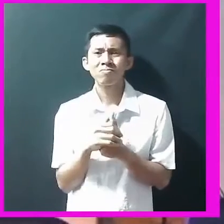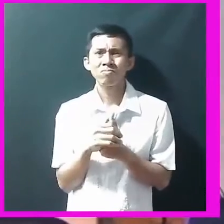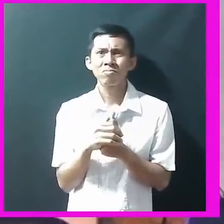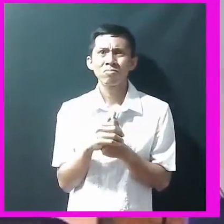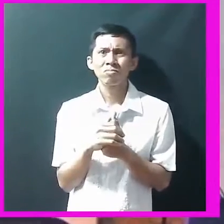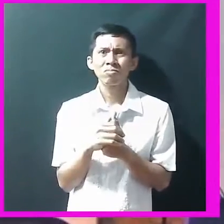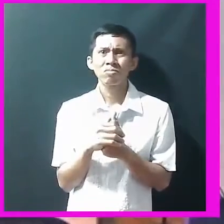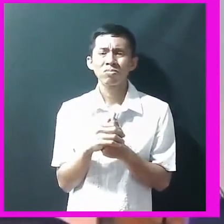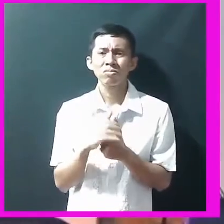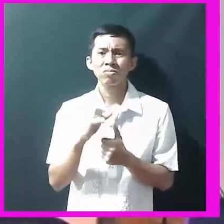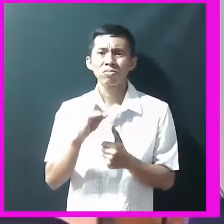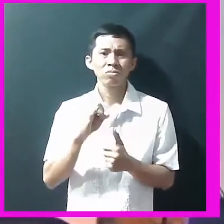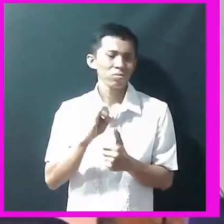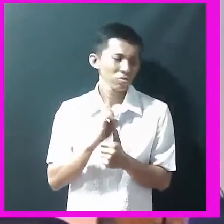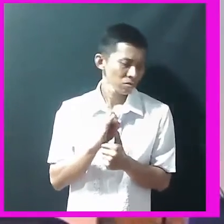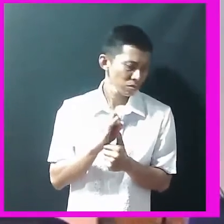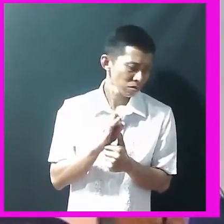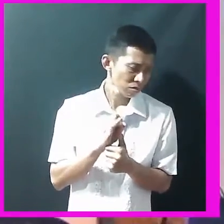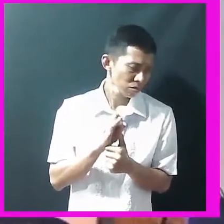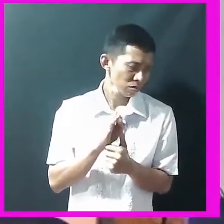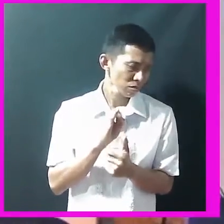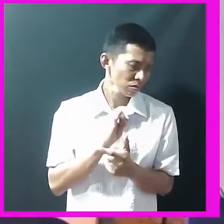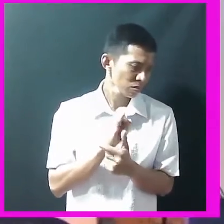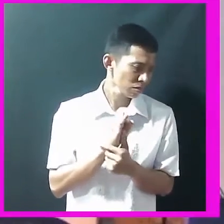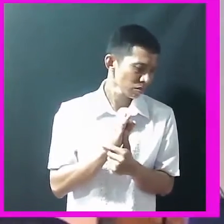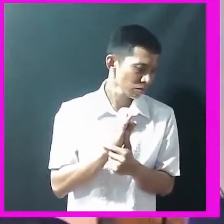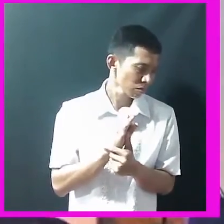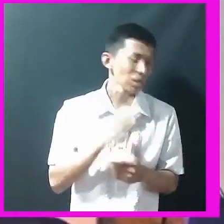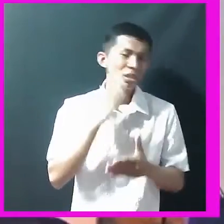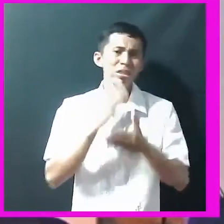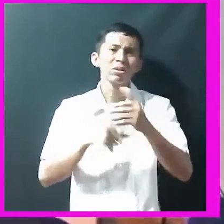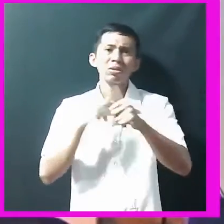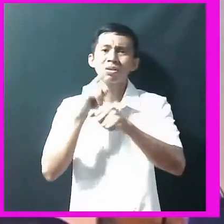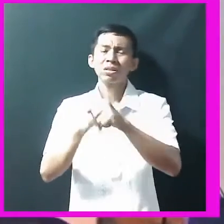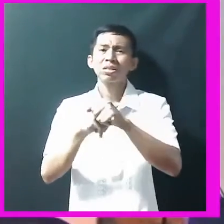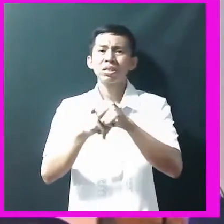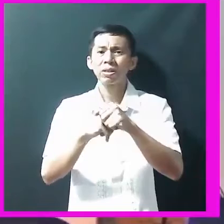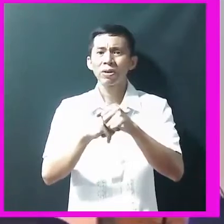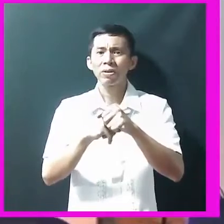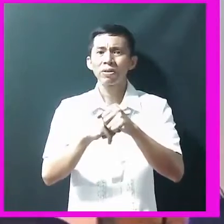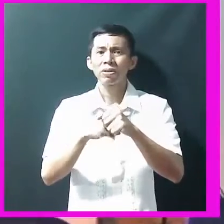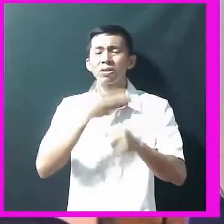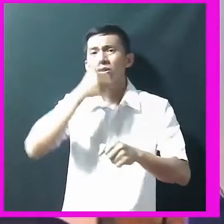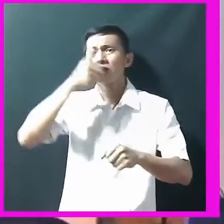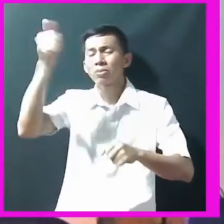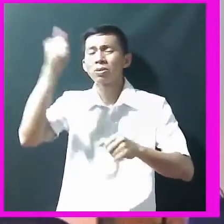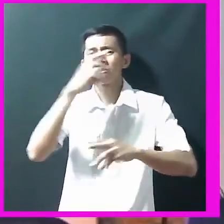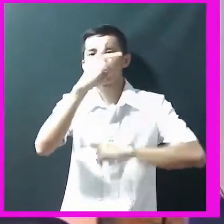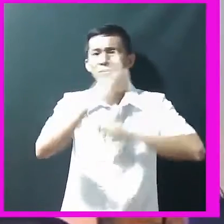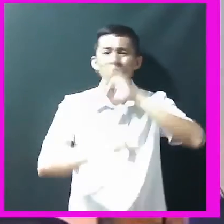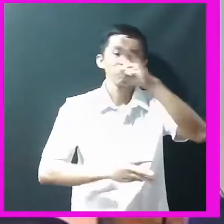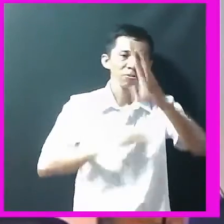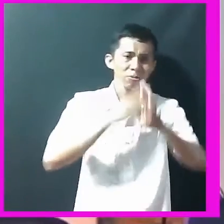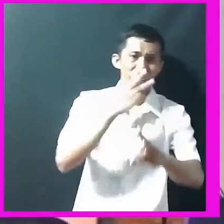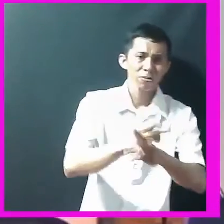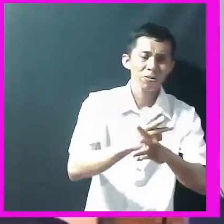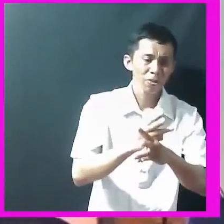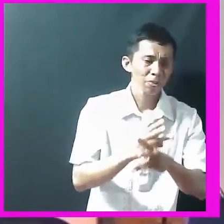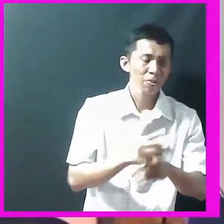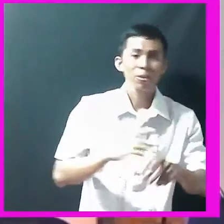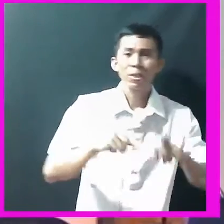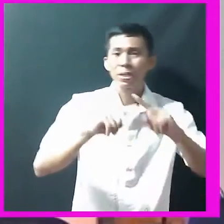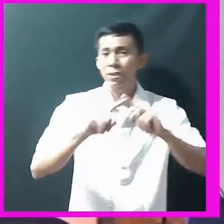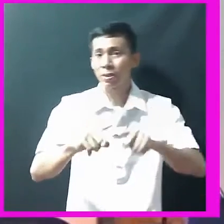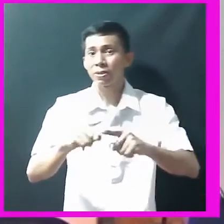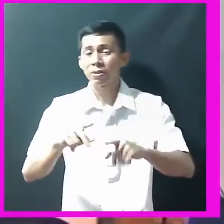this whole system, this court of law, sometimes considered to be the best in this world, is dependent on